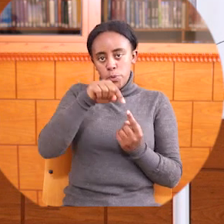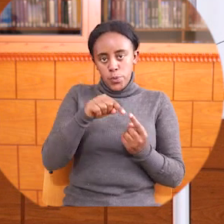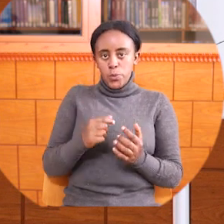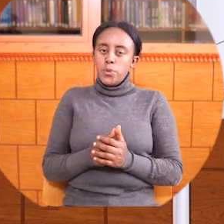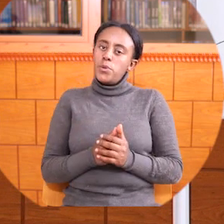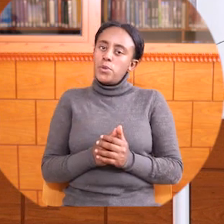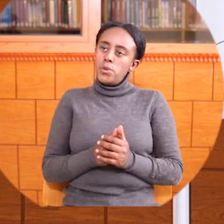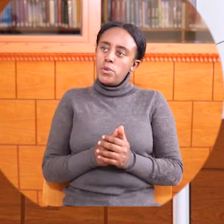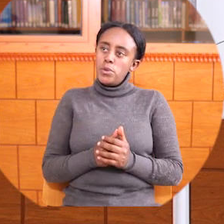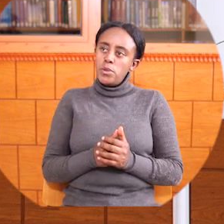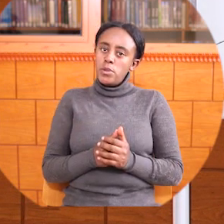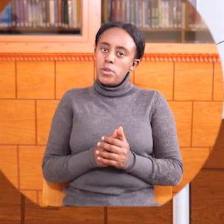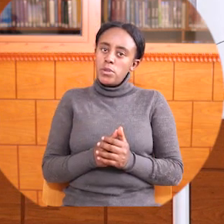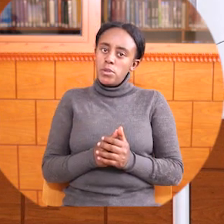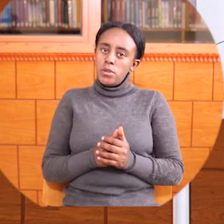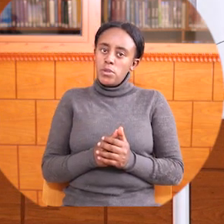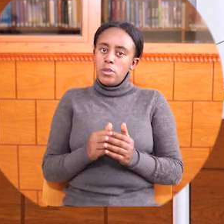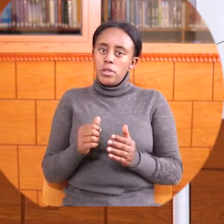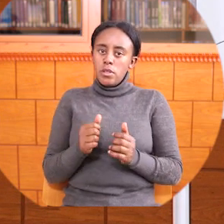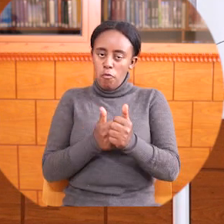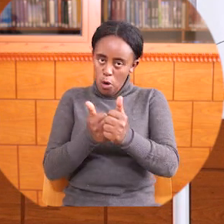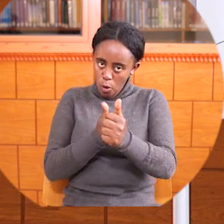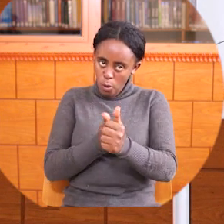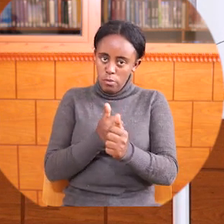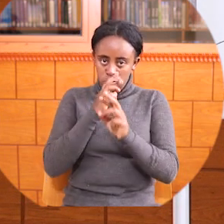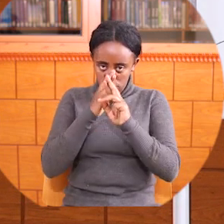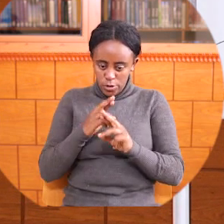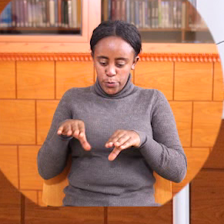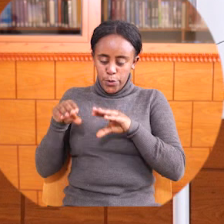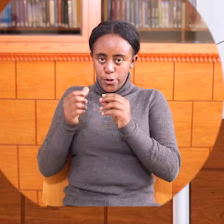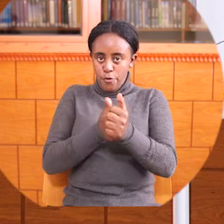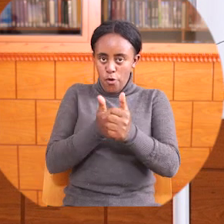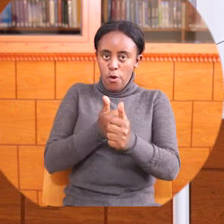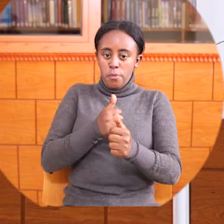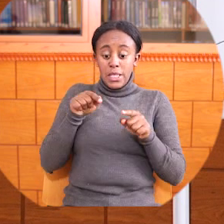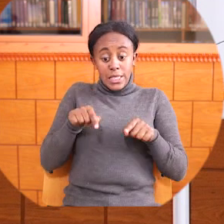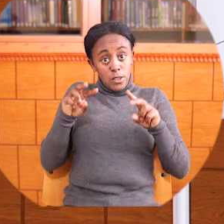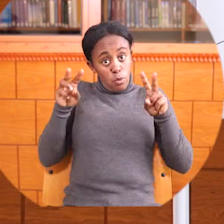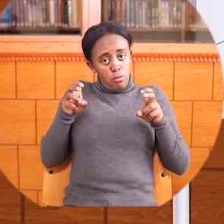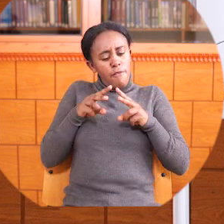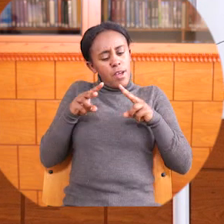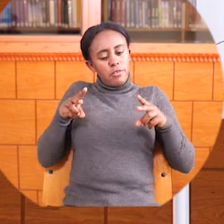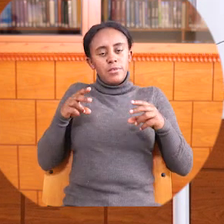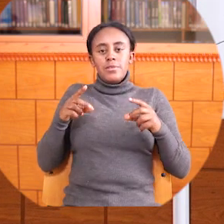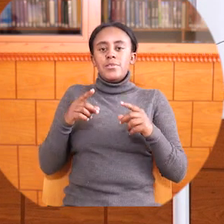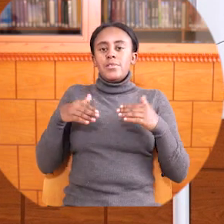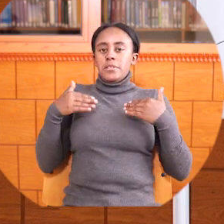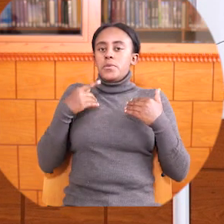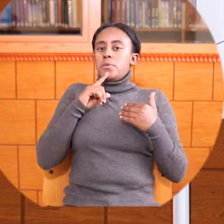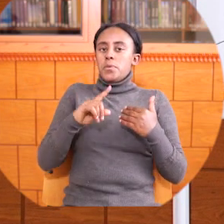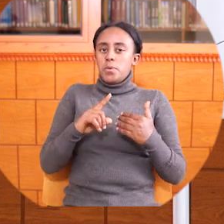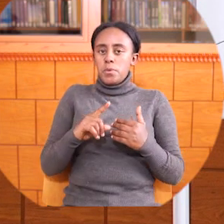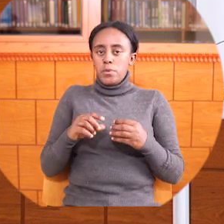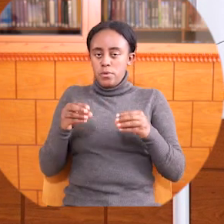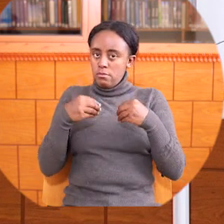student, be with me and follow me. I think this topic is very interesting topic. You have to